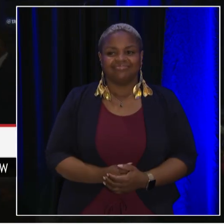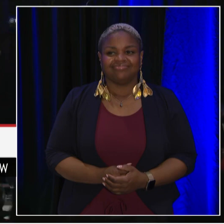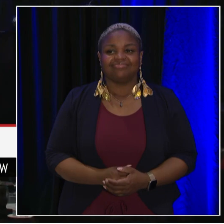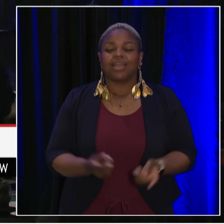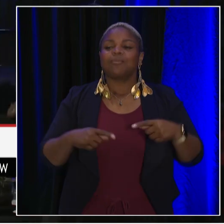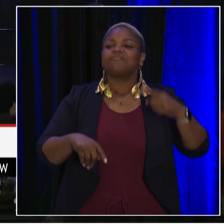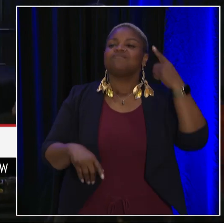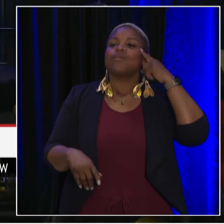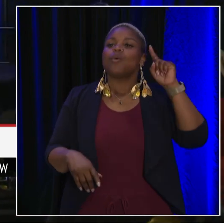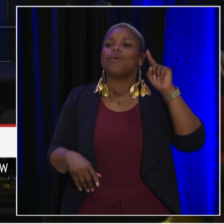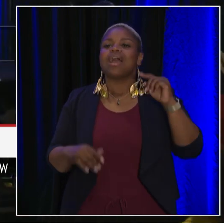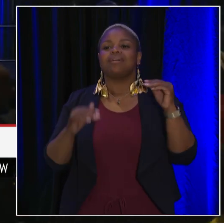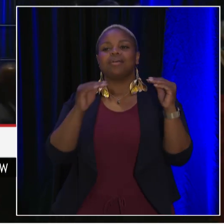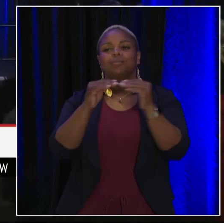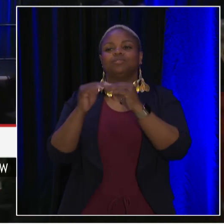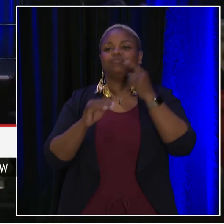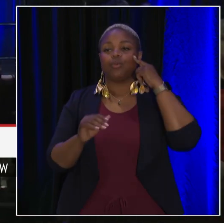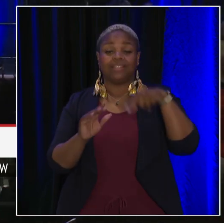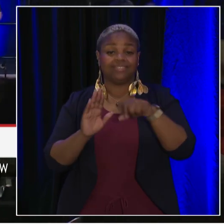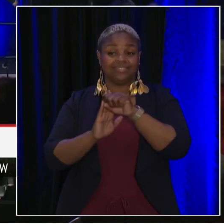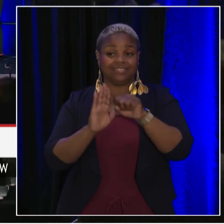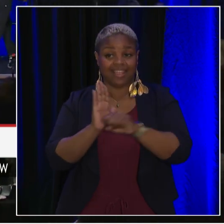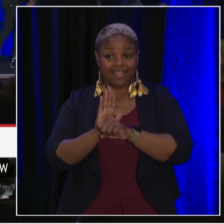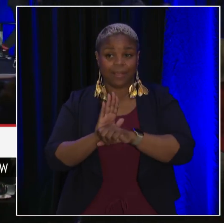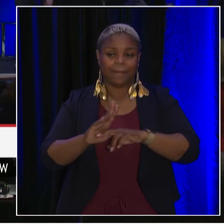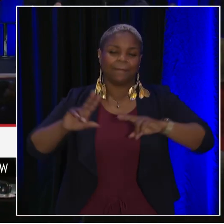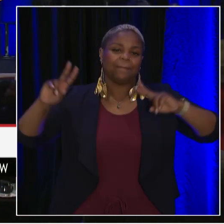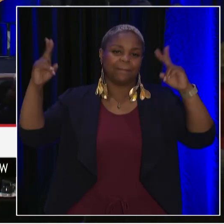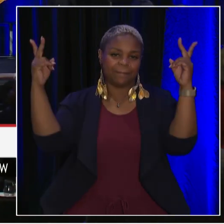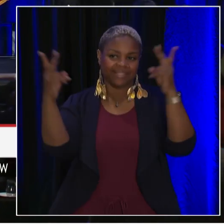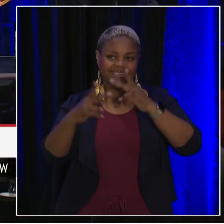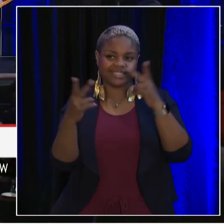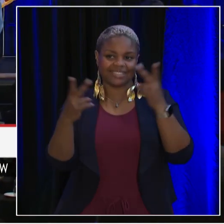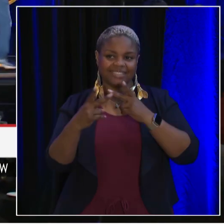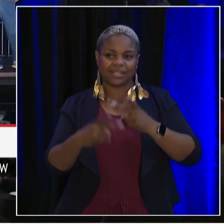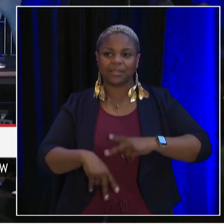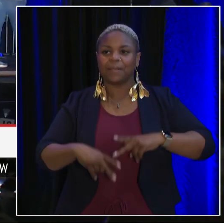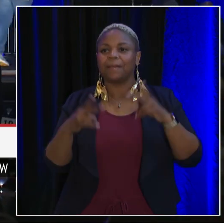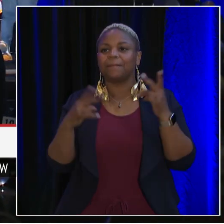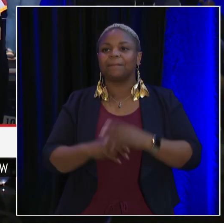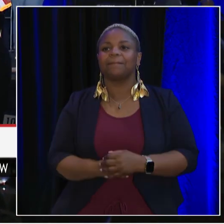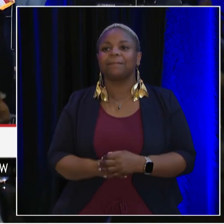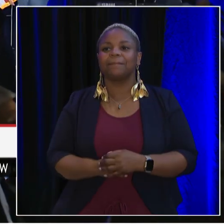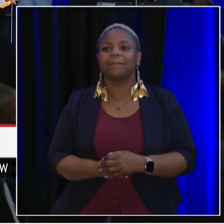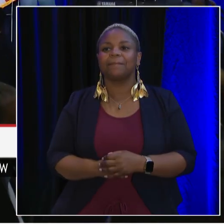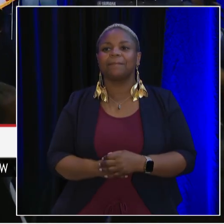Priest the Nomad. Peace. Cartier Williams, DC Zone.